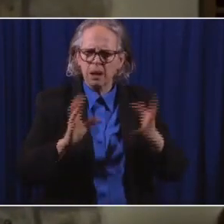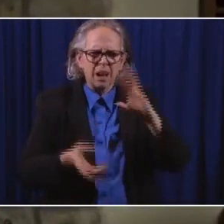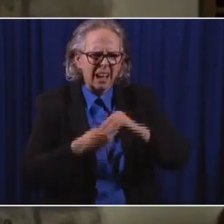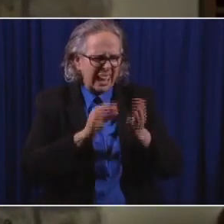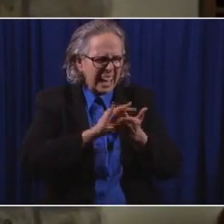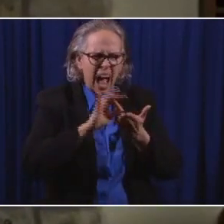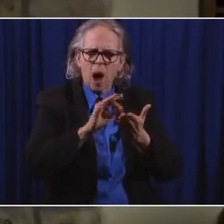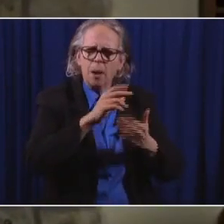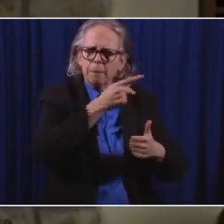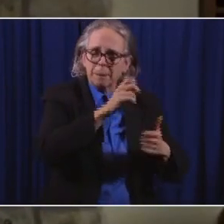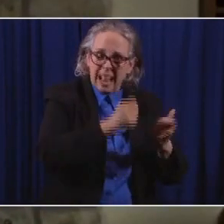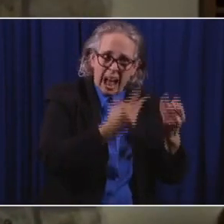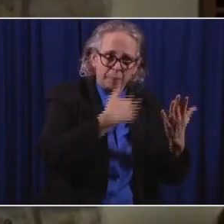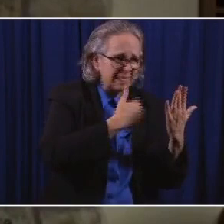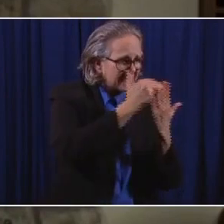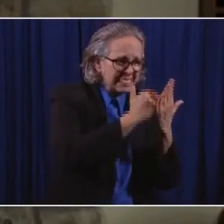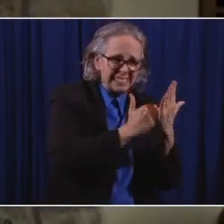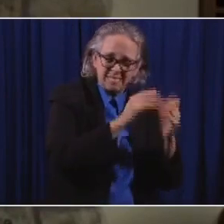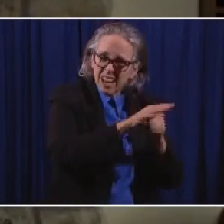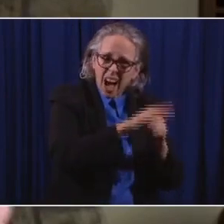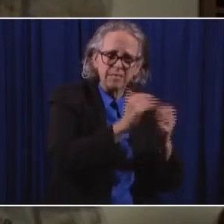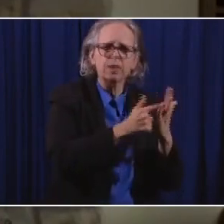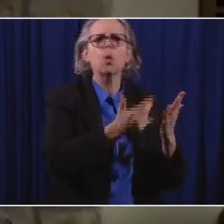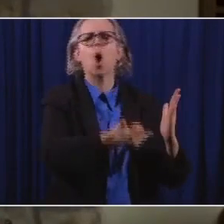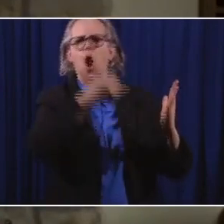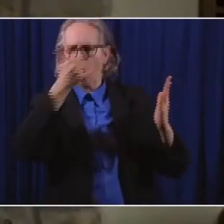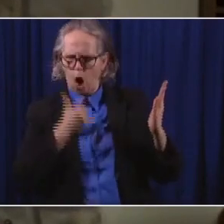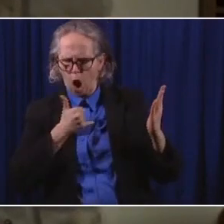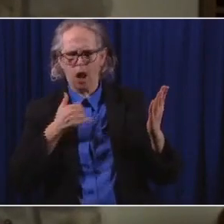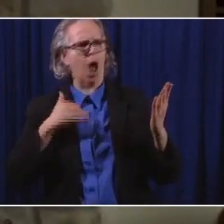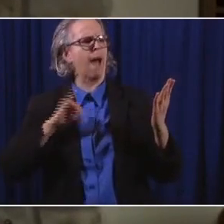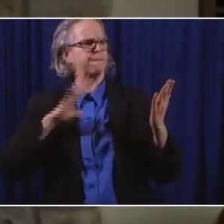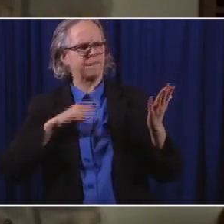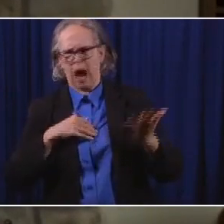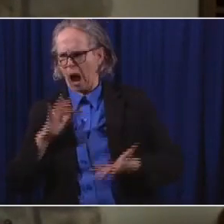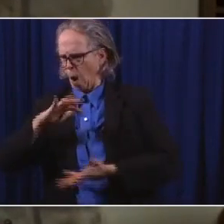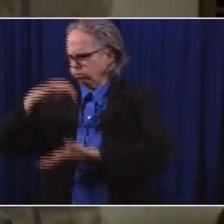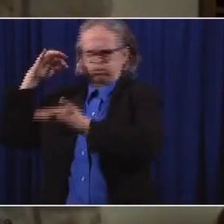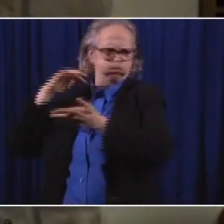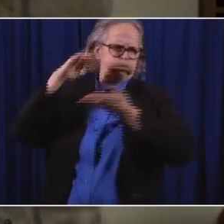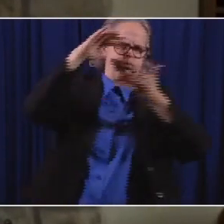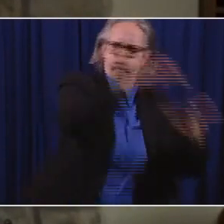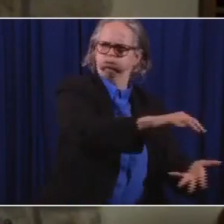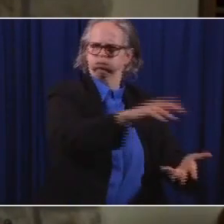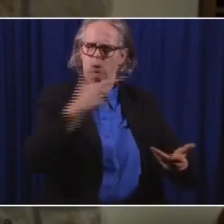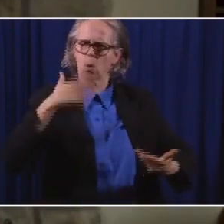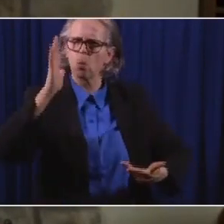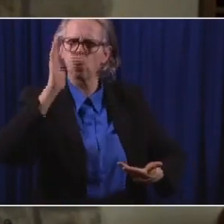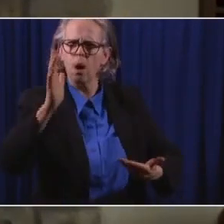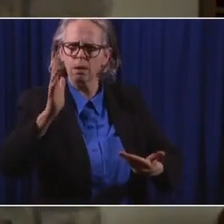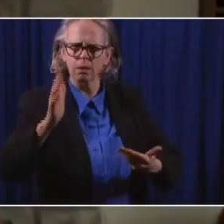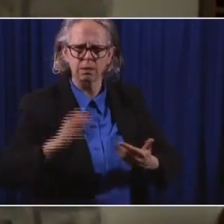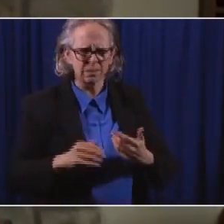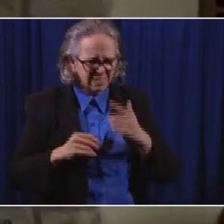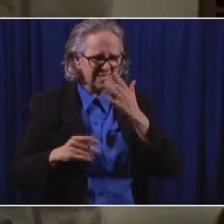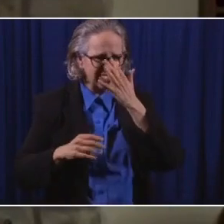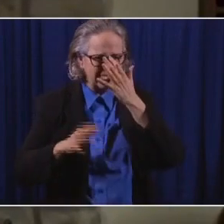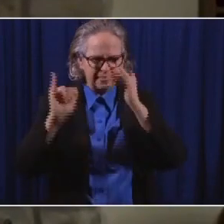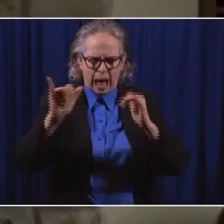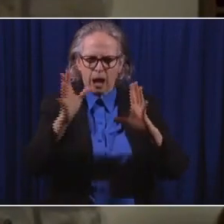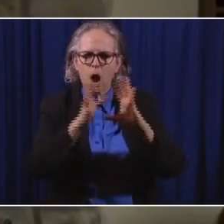call the health department. If we've got a problem here, a problem there, you know, that's how we see this